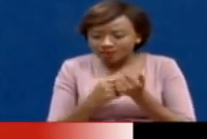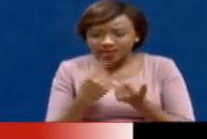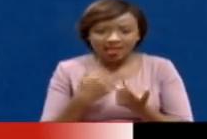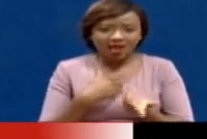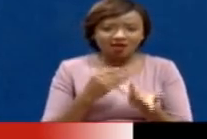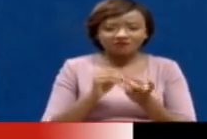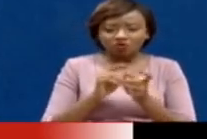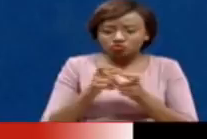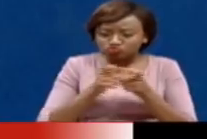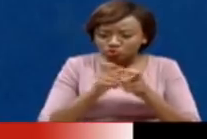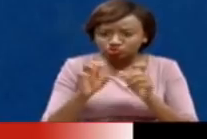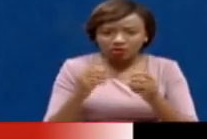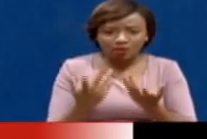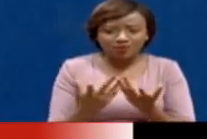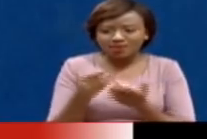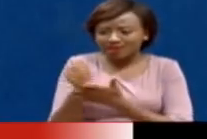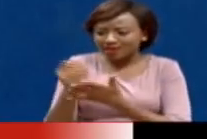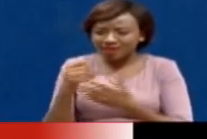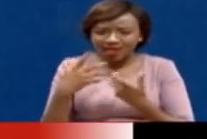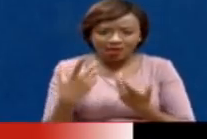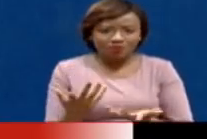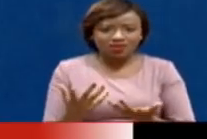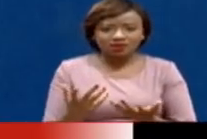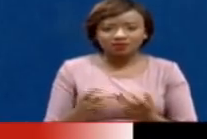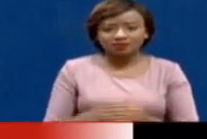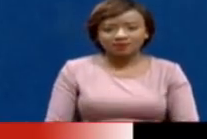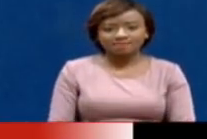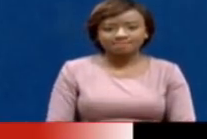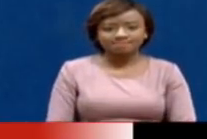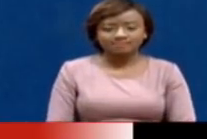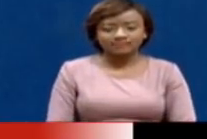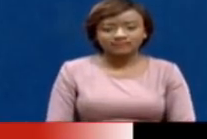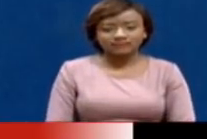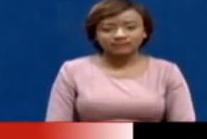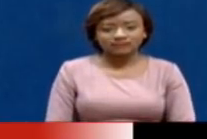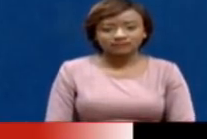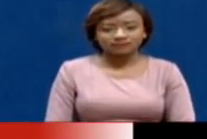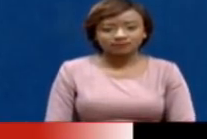have? How many have been purchased? What is the deficit right now?